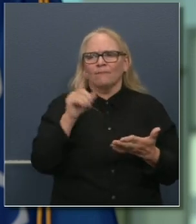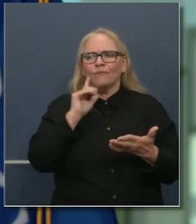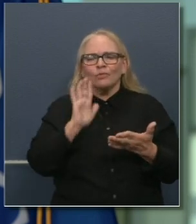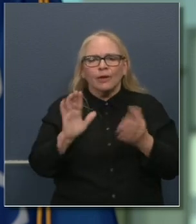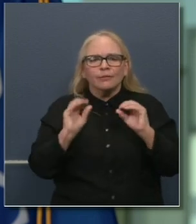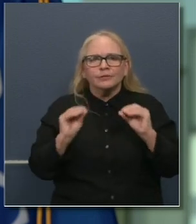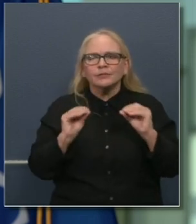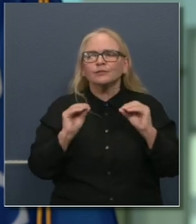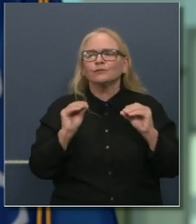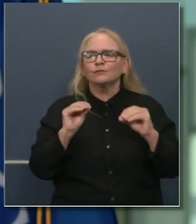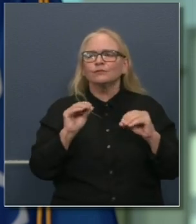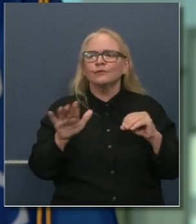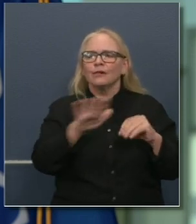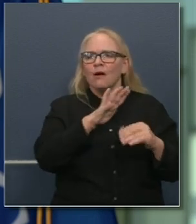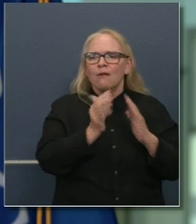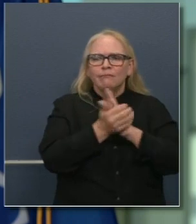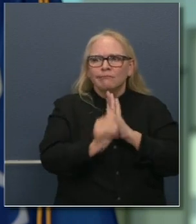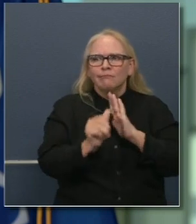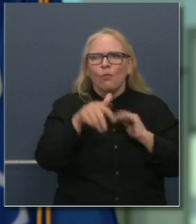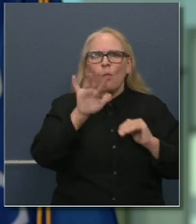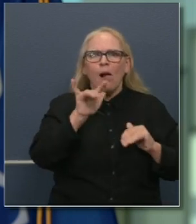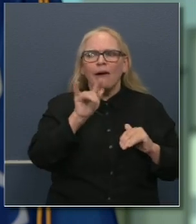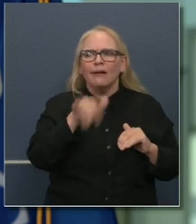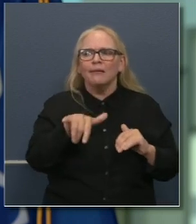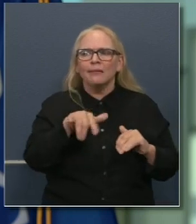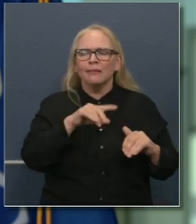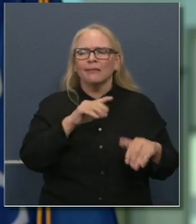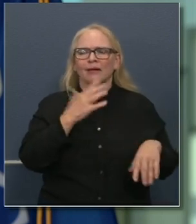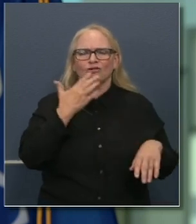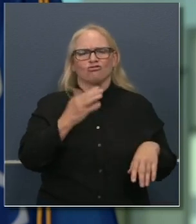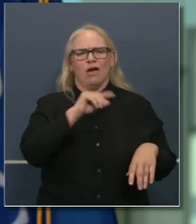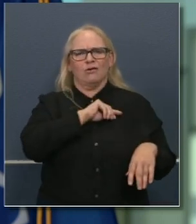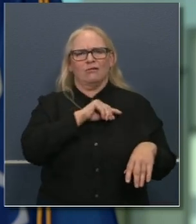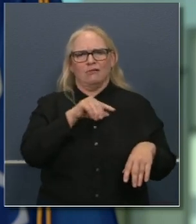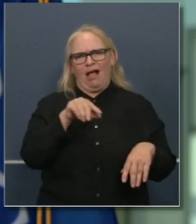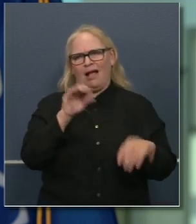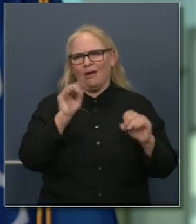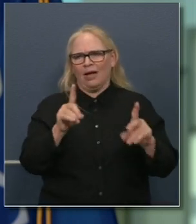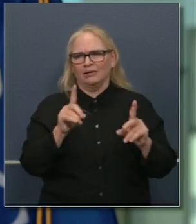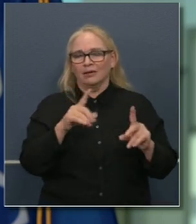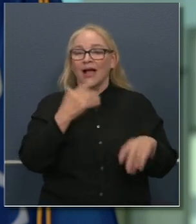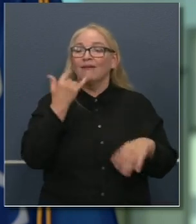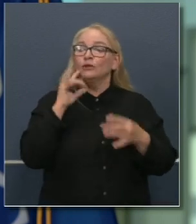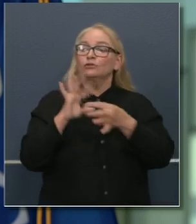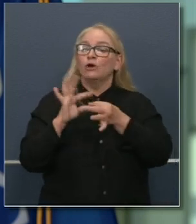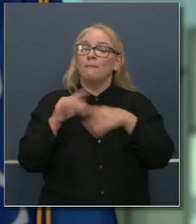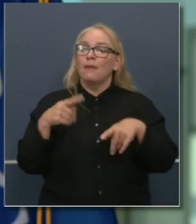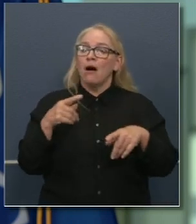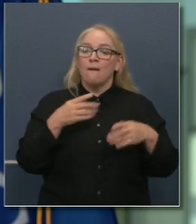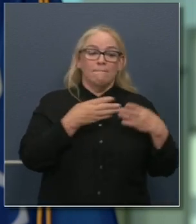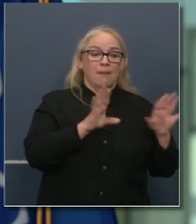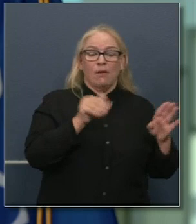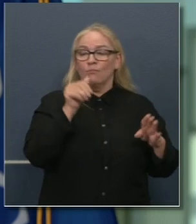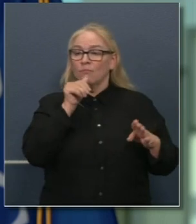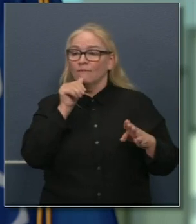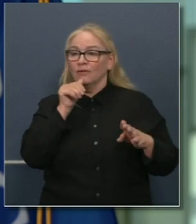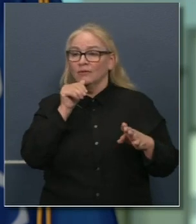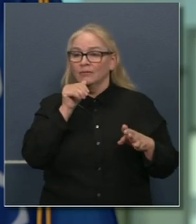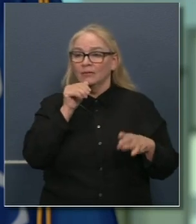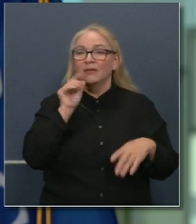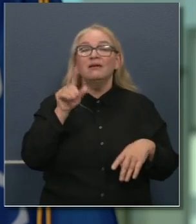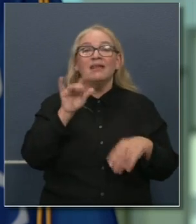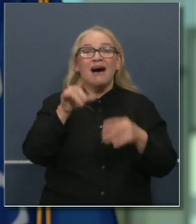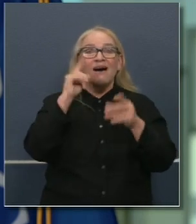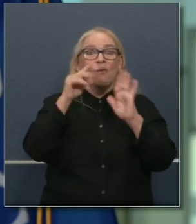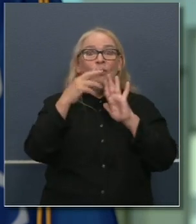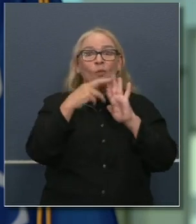coming out very shortly. As it relates to your question about public, private, it includes public and private, and yes, as it relates